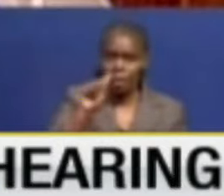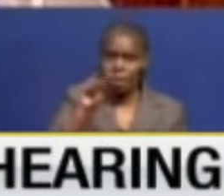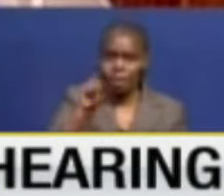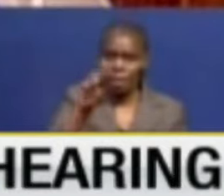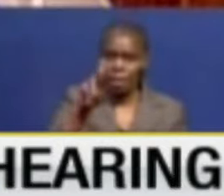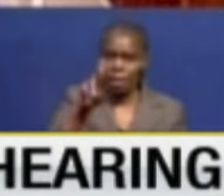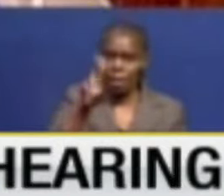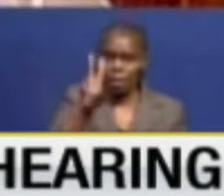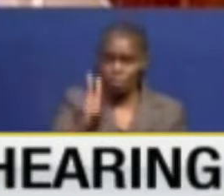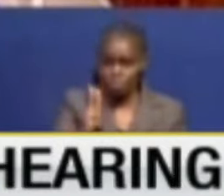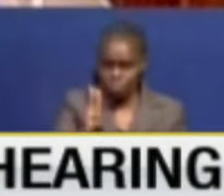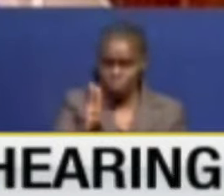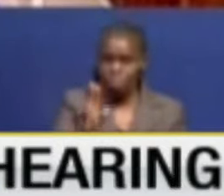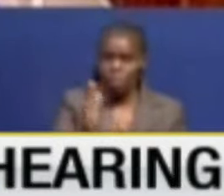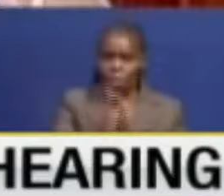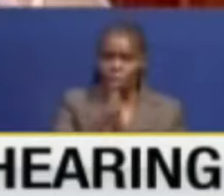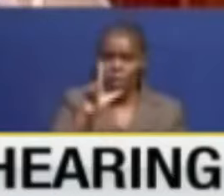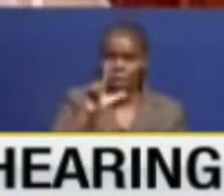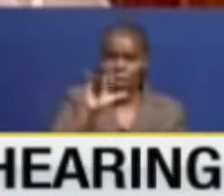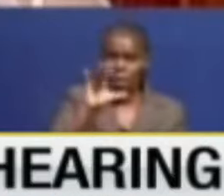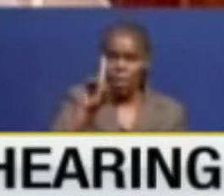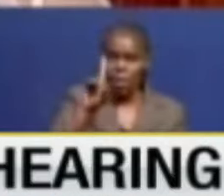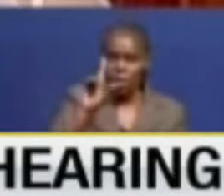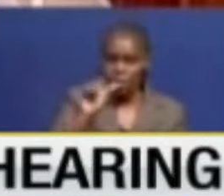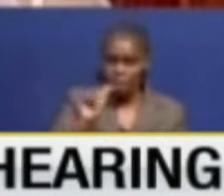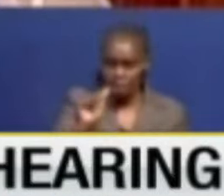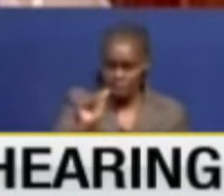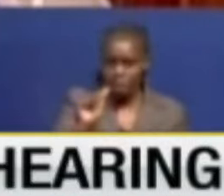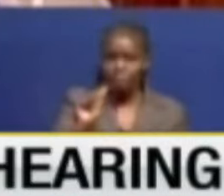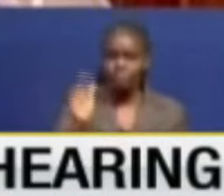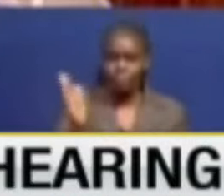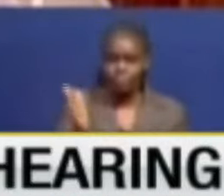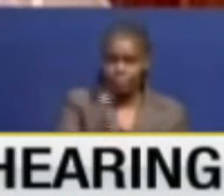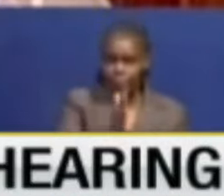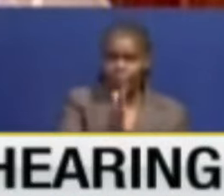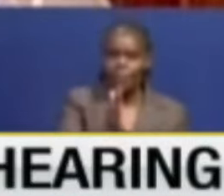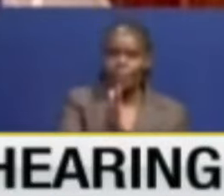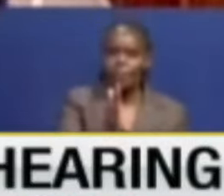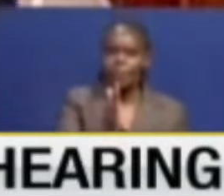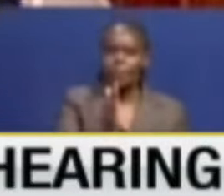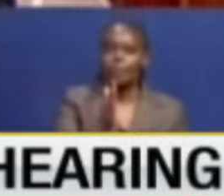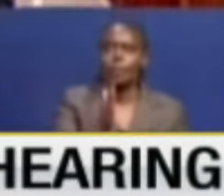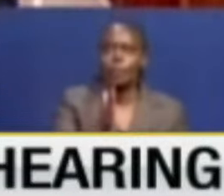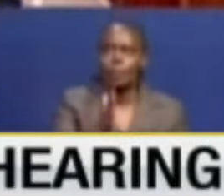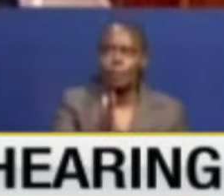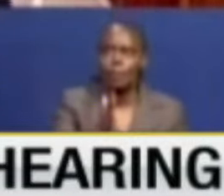Kanyaru. We have Linda Nkirote Kirinji.